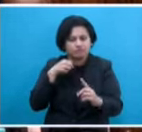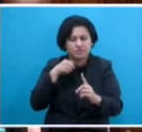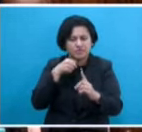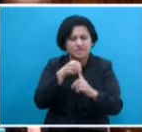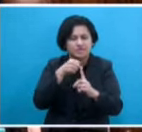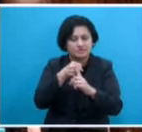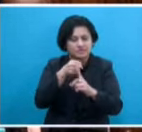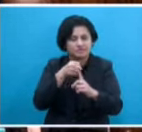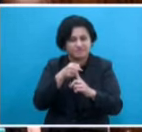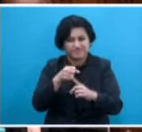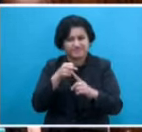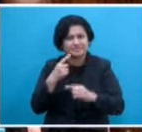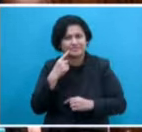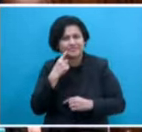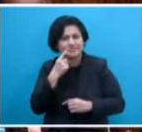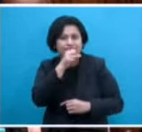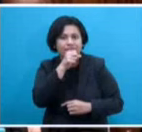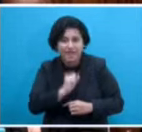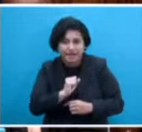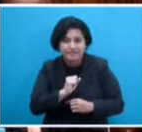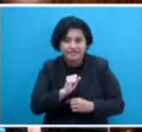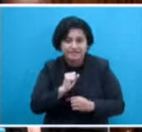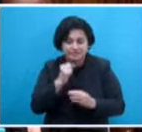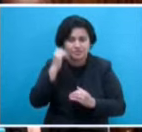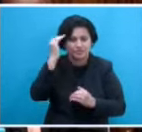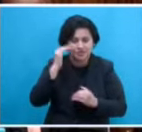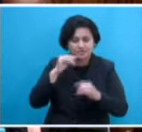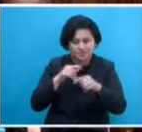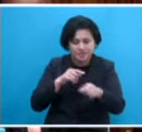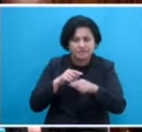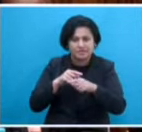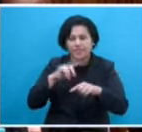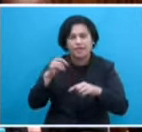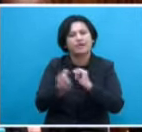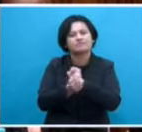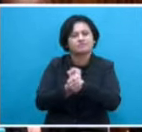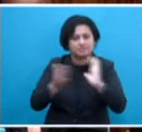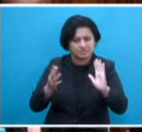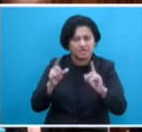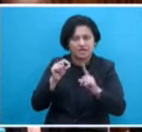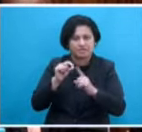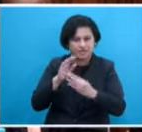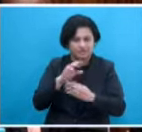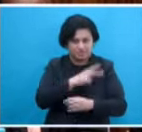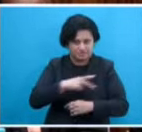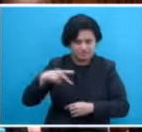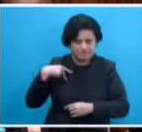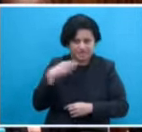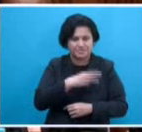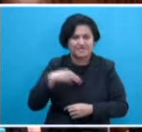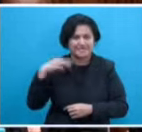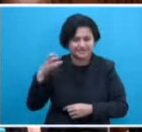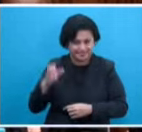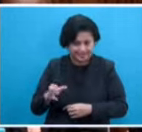then watched in disbelief and frustration as the institutions charged with upholding our laws dragged their